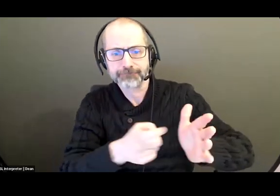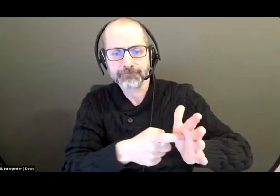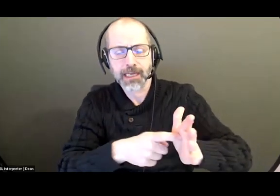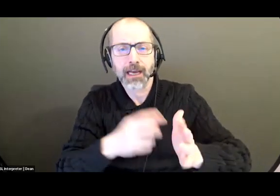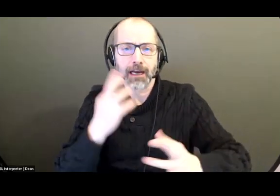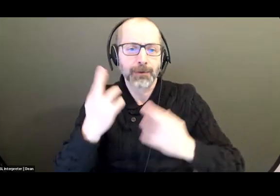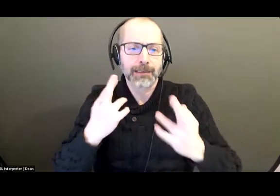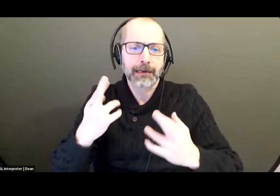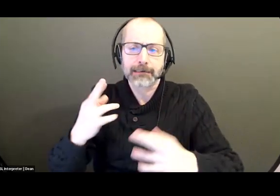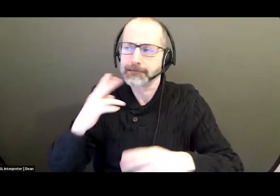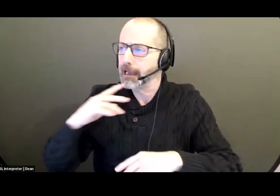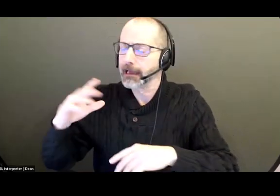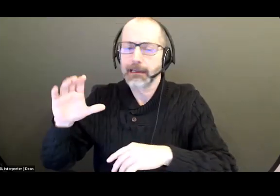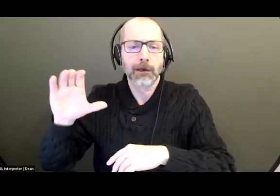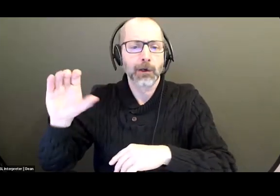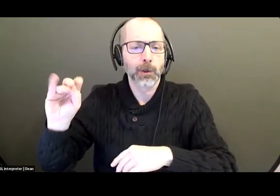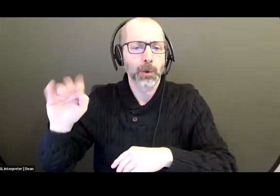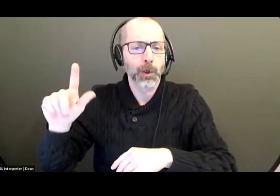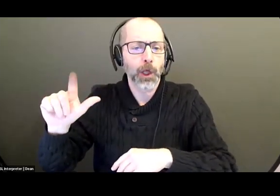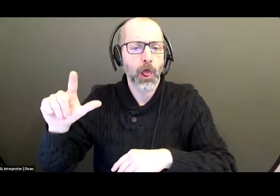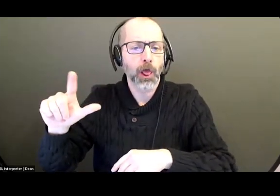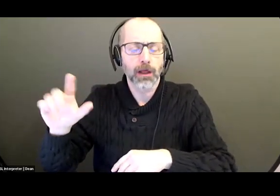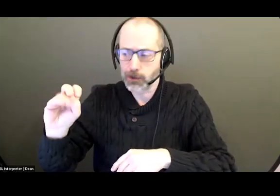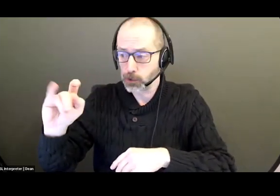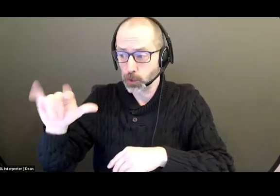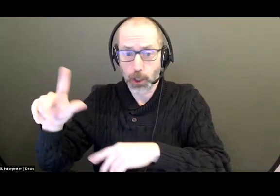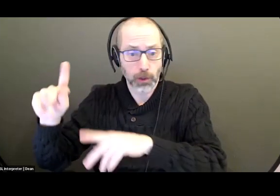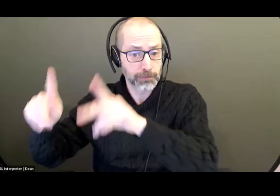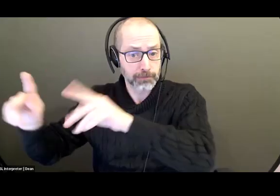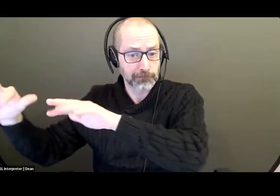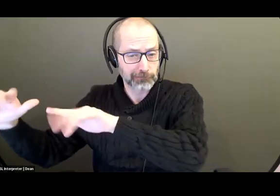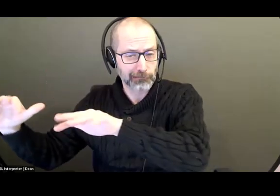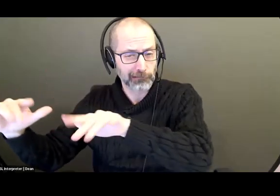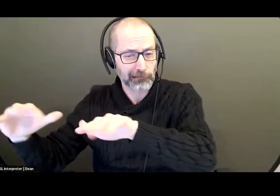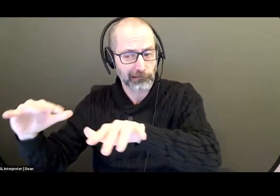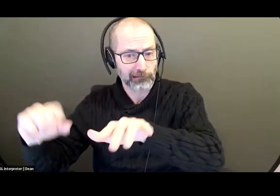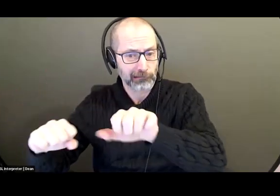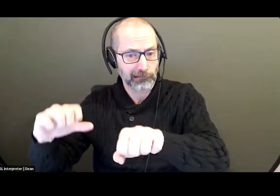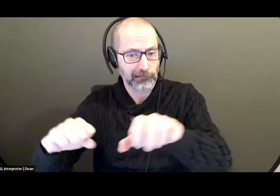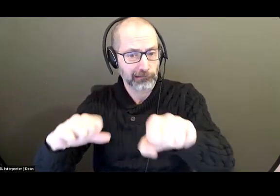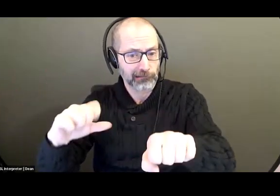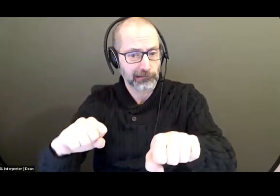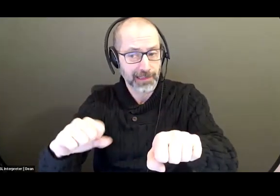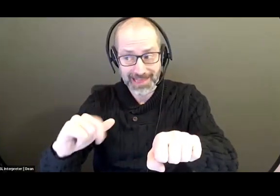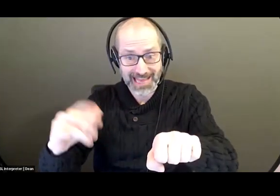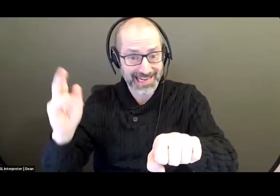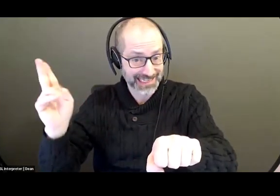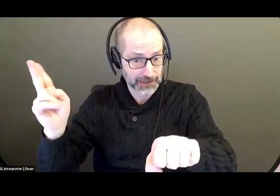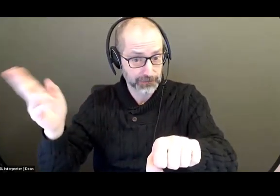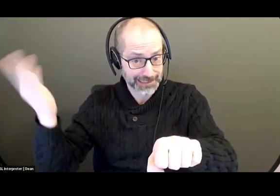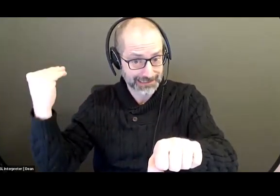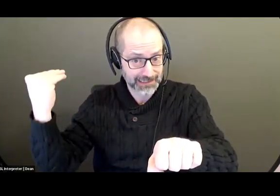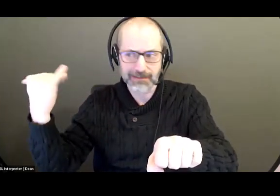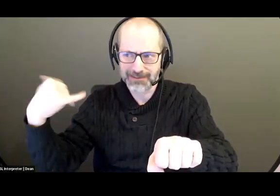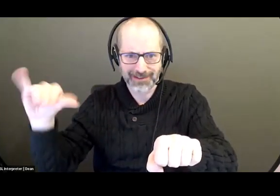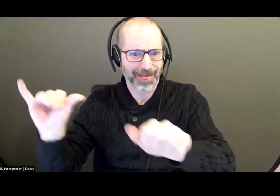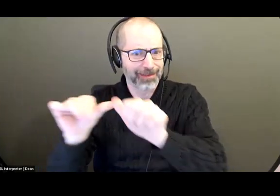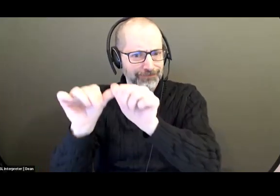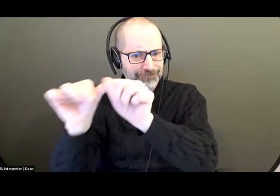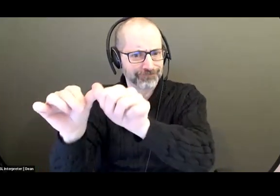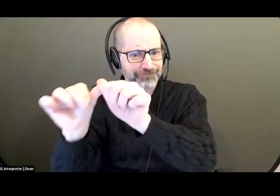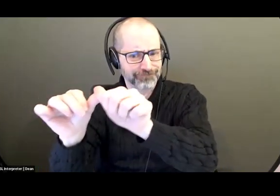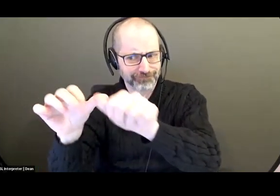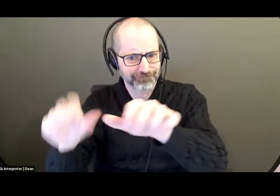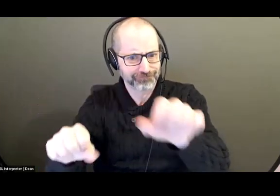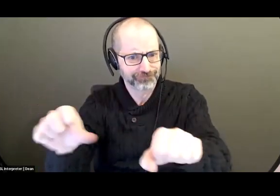and continue to care for it today. I acknowledge settler colonialism as both a history and